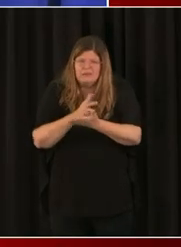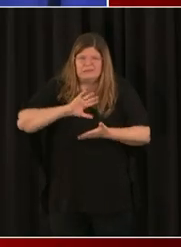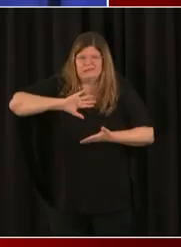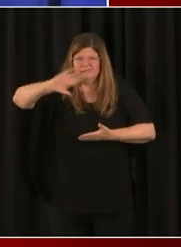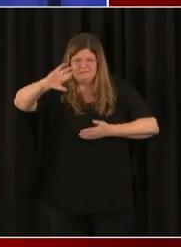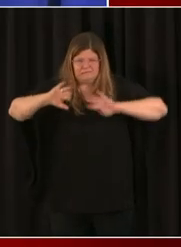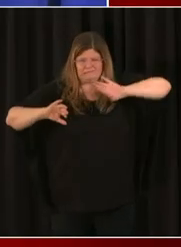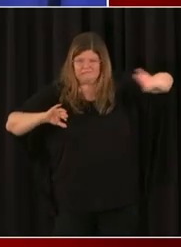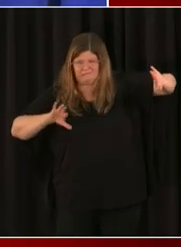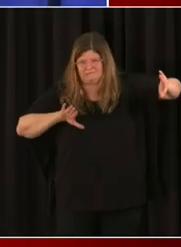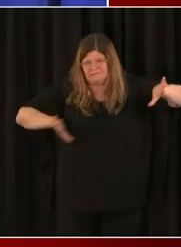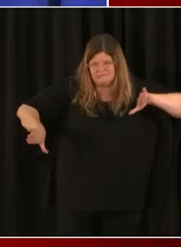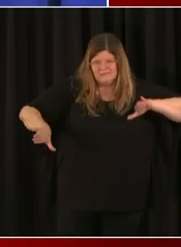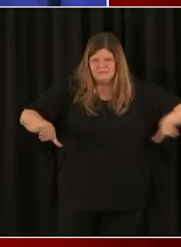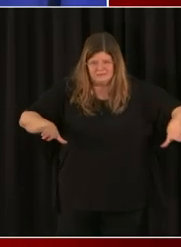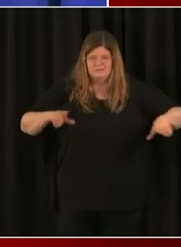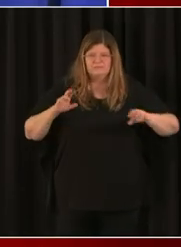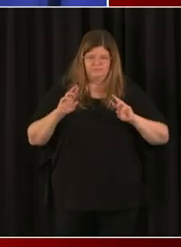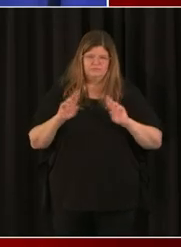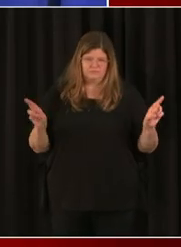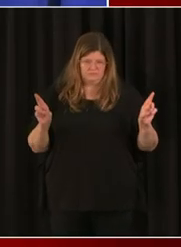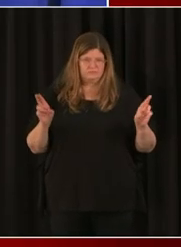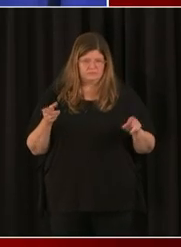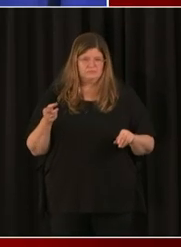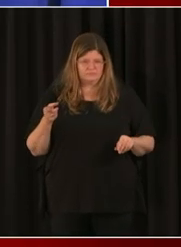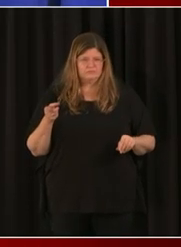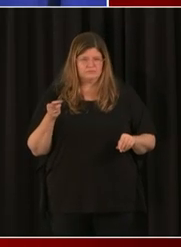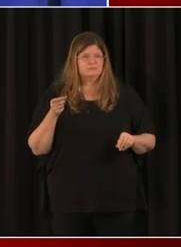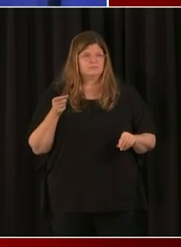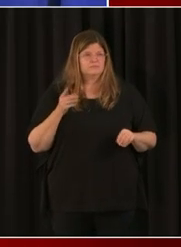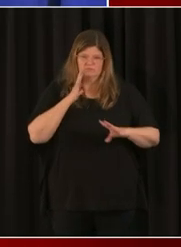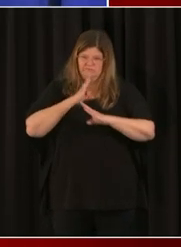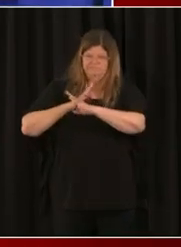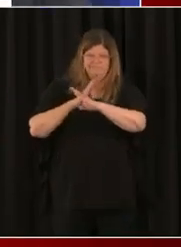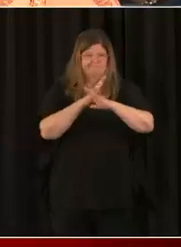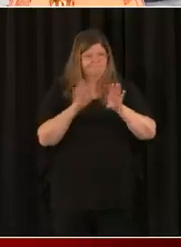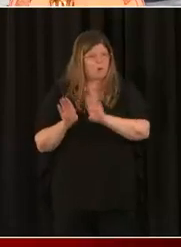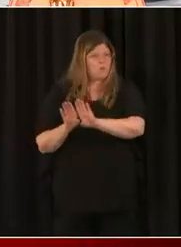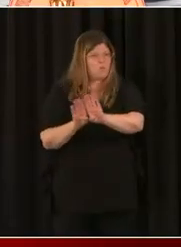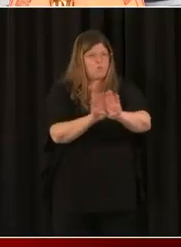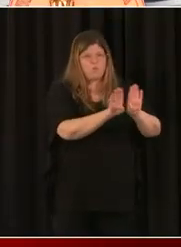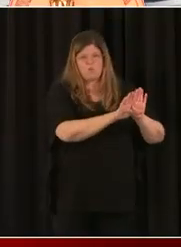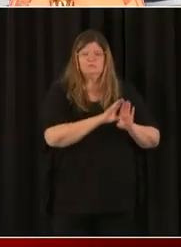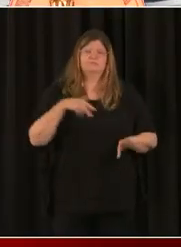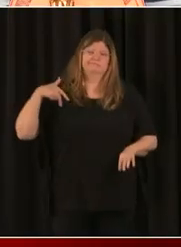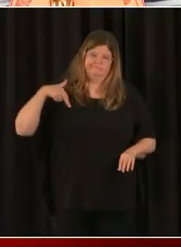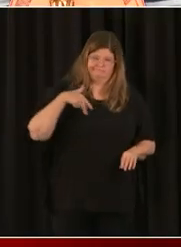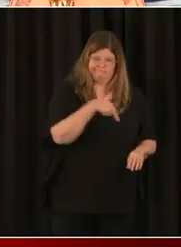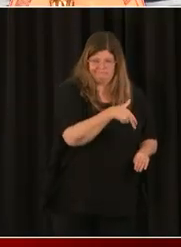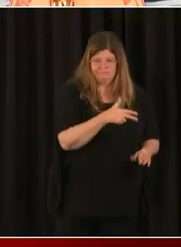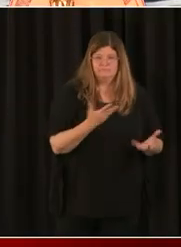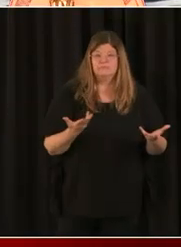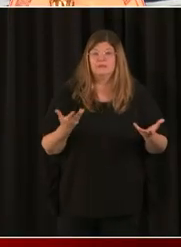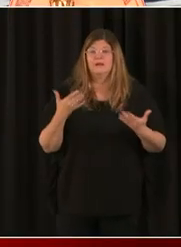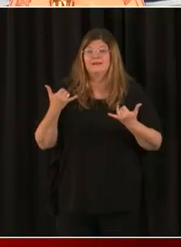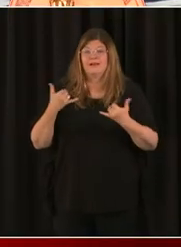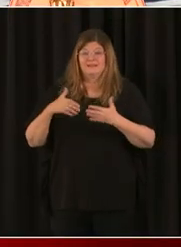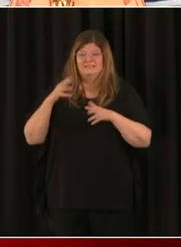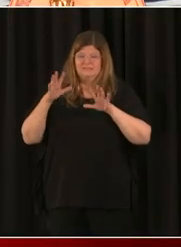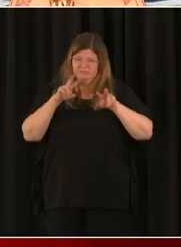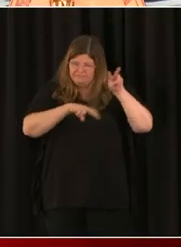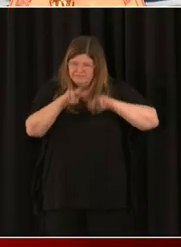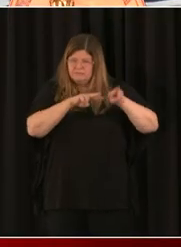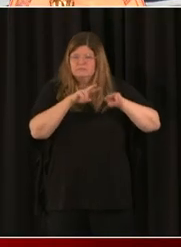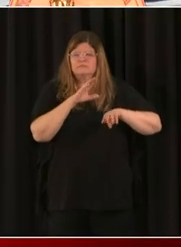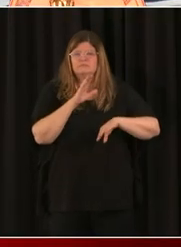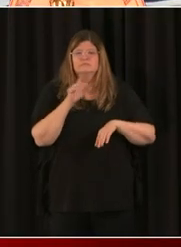this area to get to all of the things and you will want to do over those several days. You